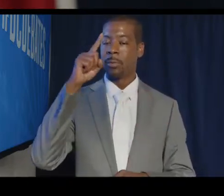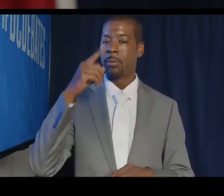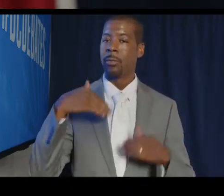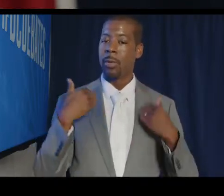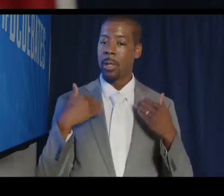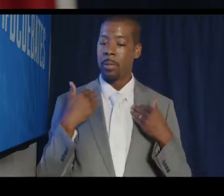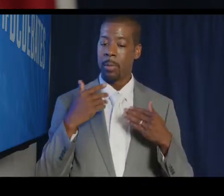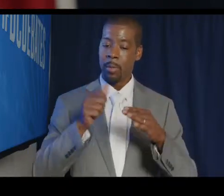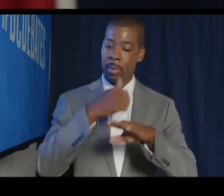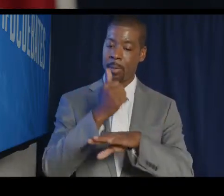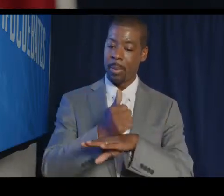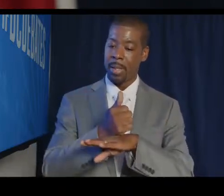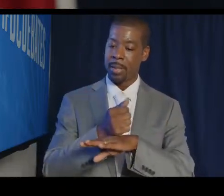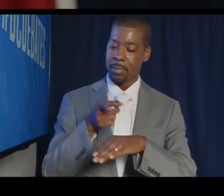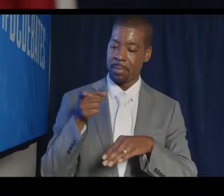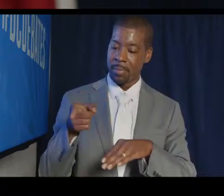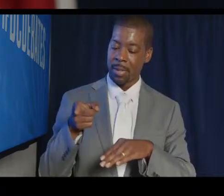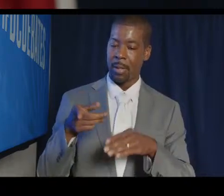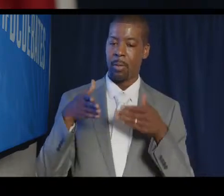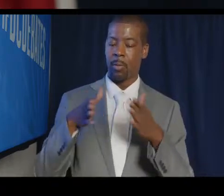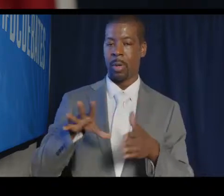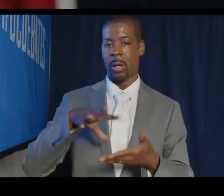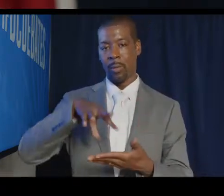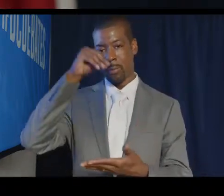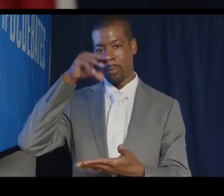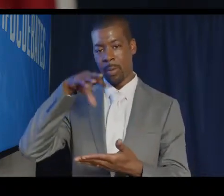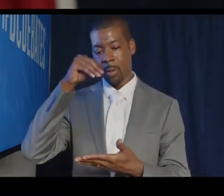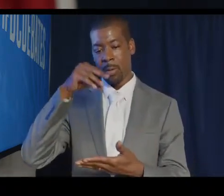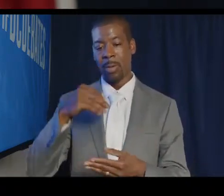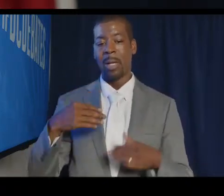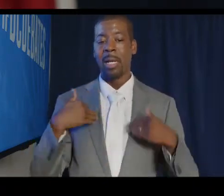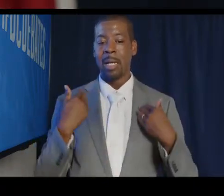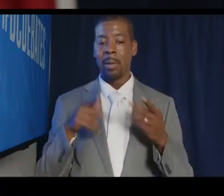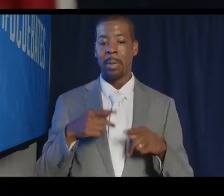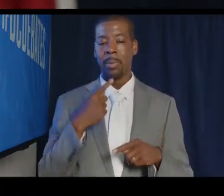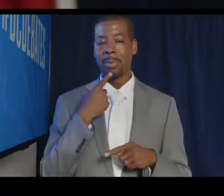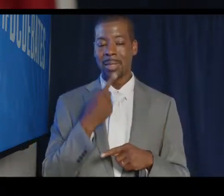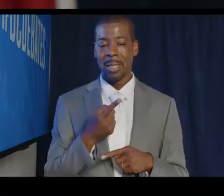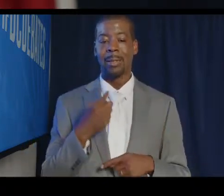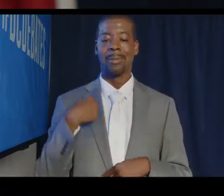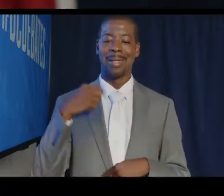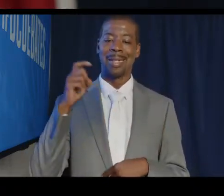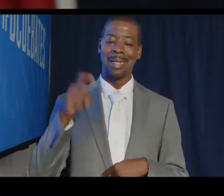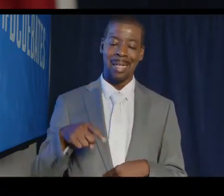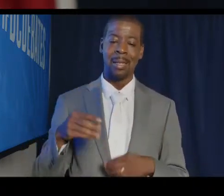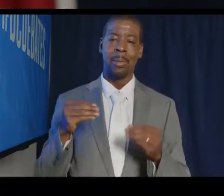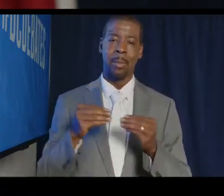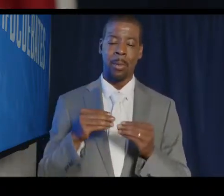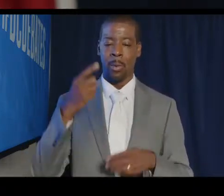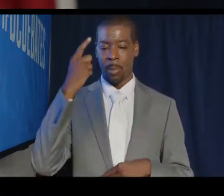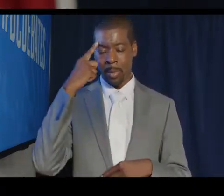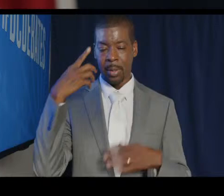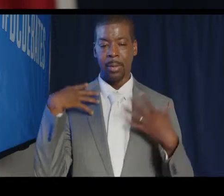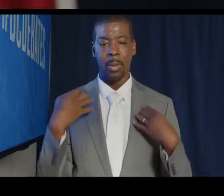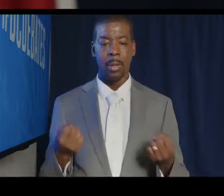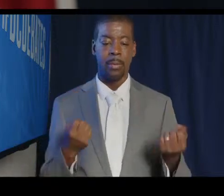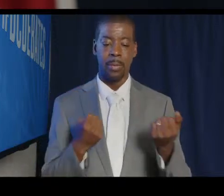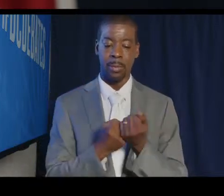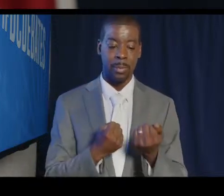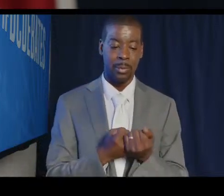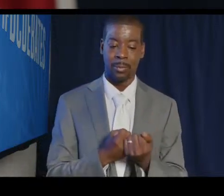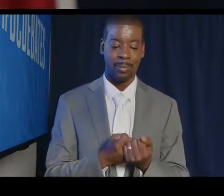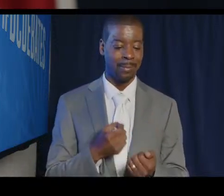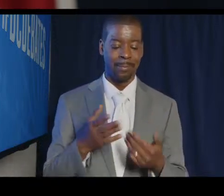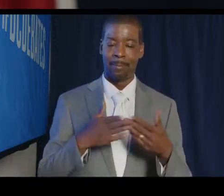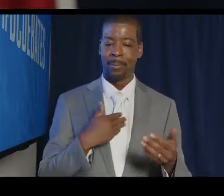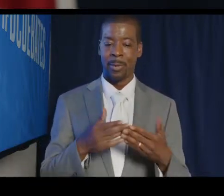how they learn. We also keep hearing from young people that they need more mental health supports. Doesn't matter how smart these young people are, if they don't have mental health